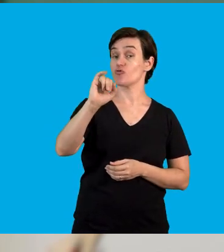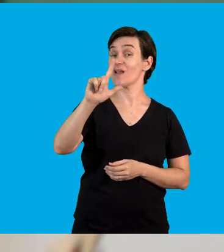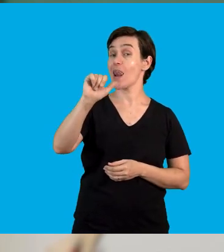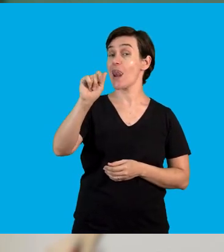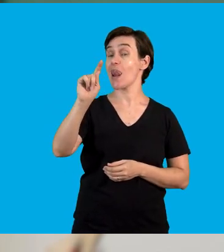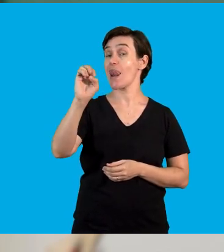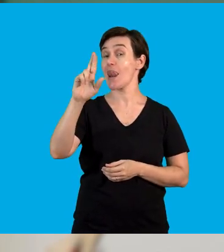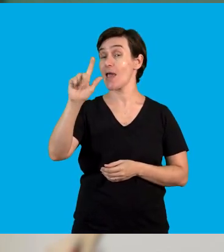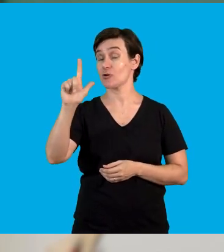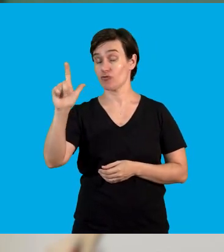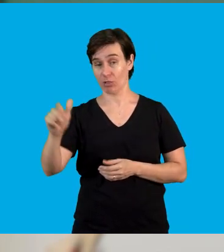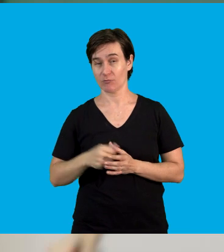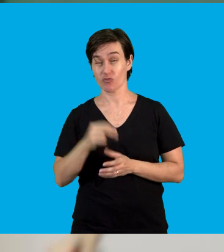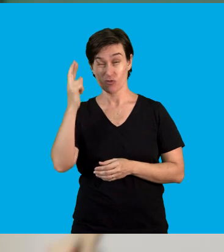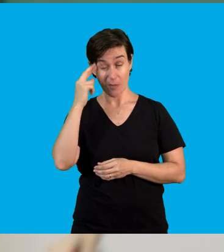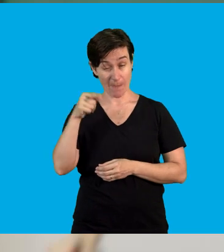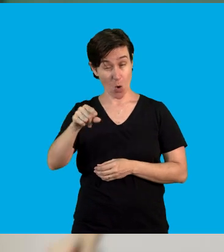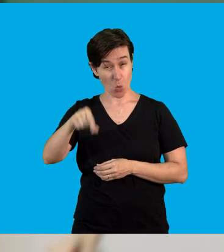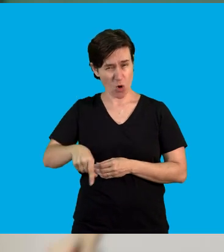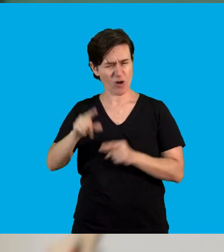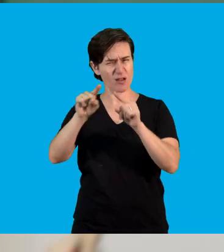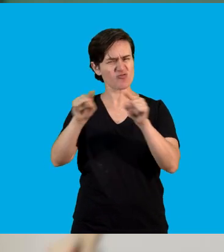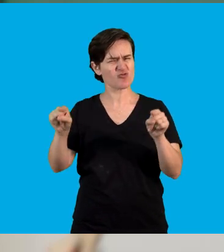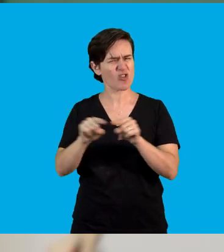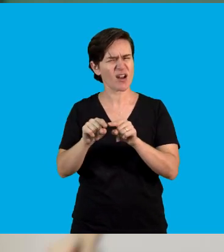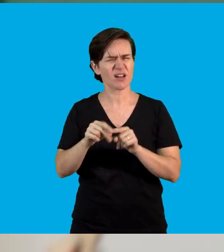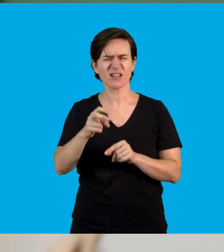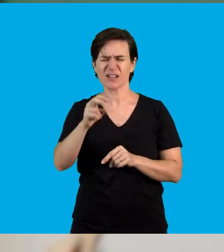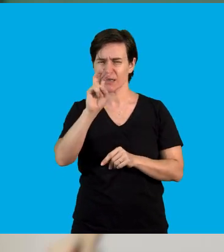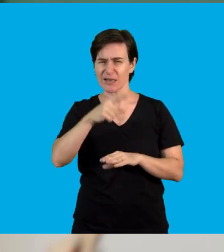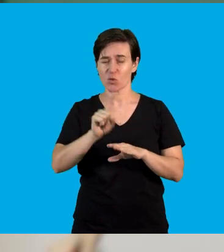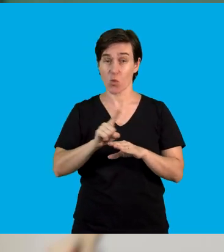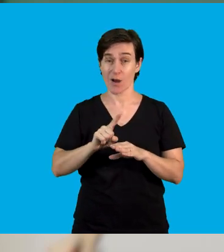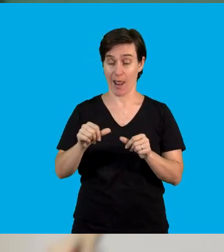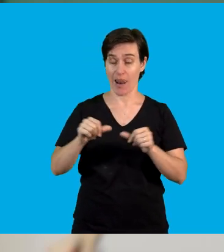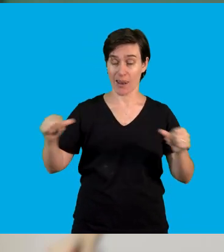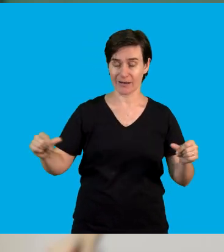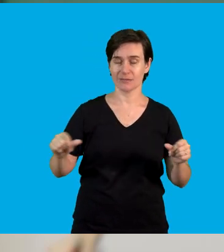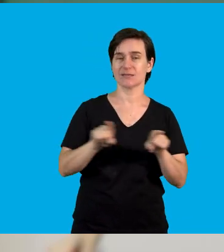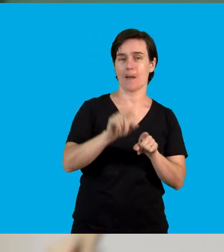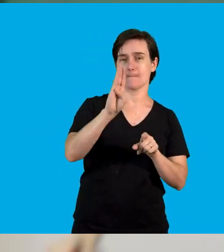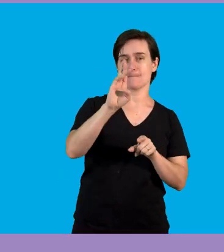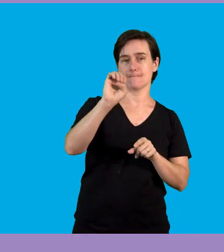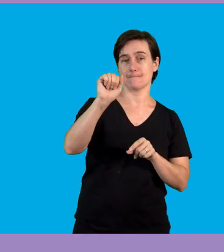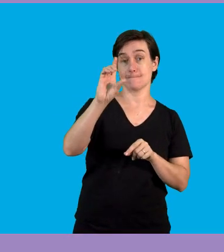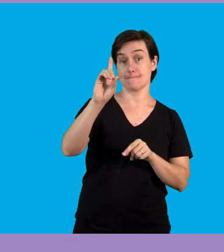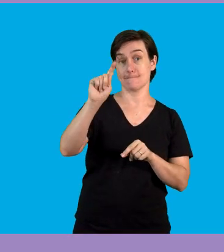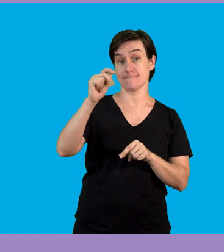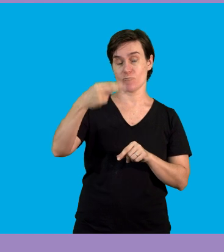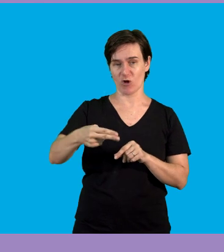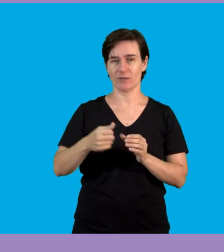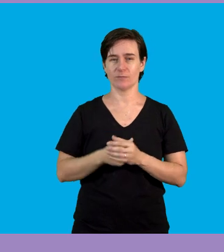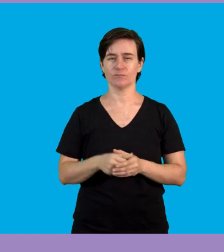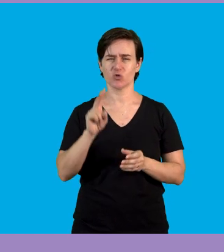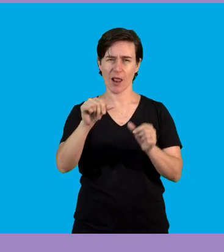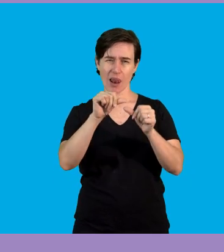remember, when we are calculating the area of quadrilaterals, we need the length and the breadth. For example, here with our rectangle, we can